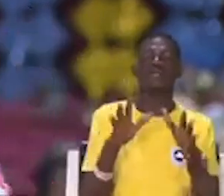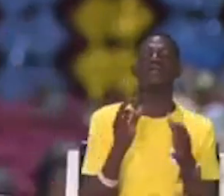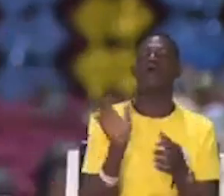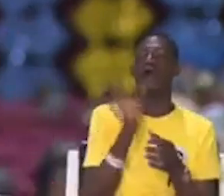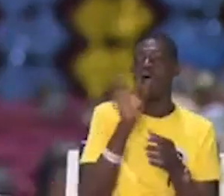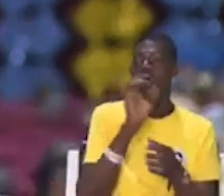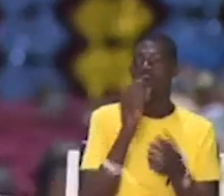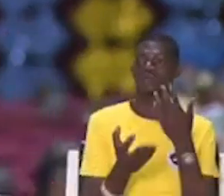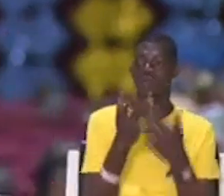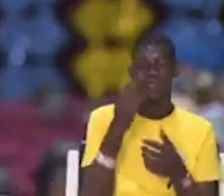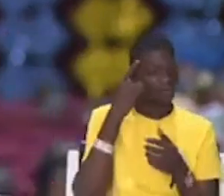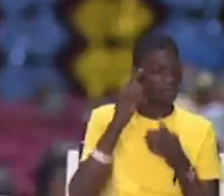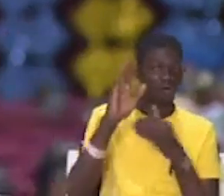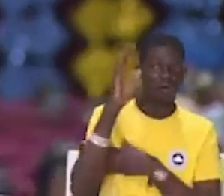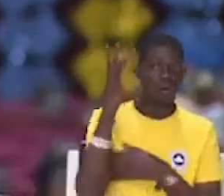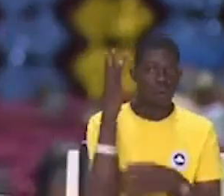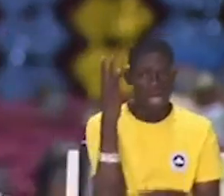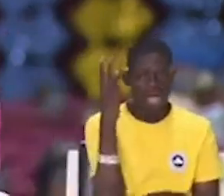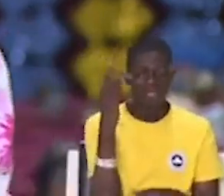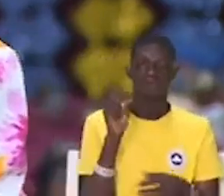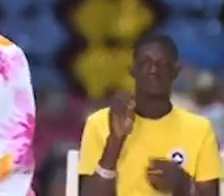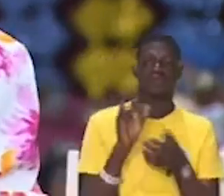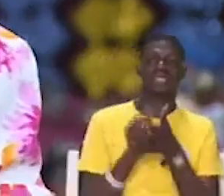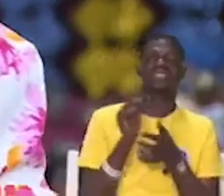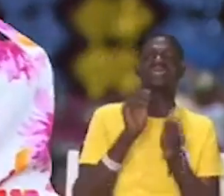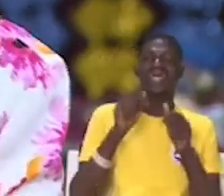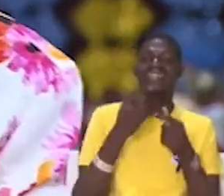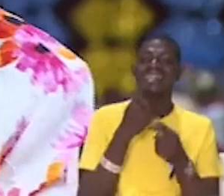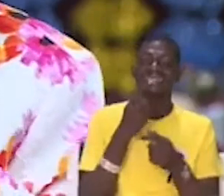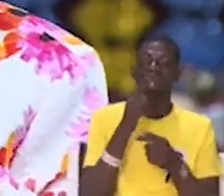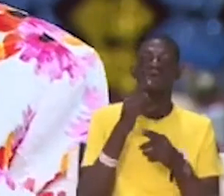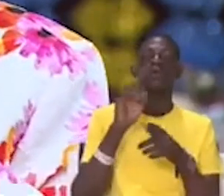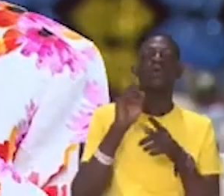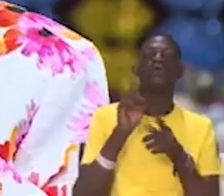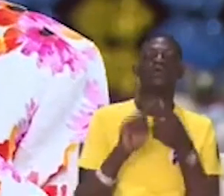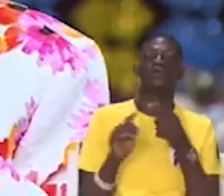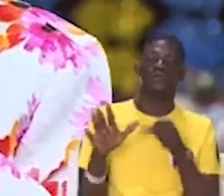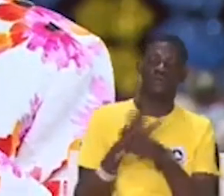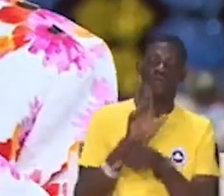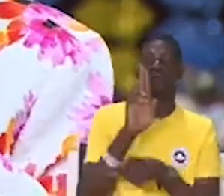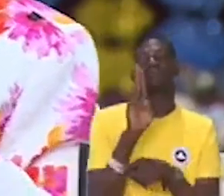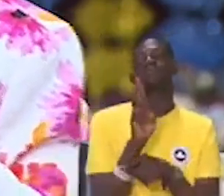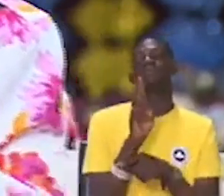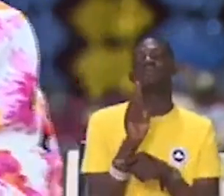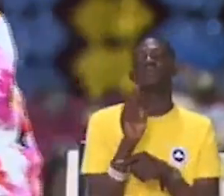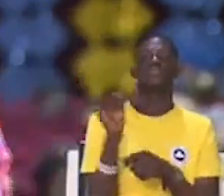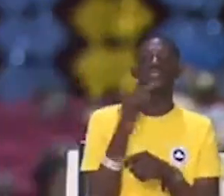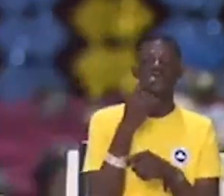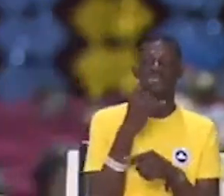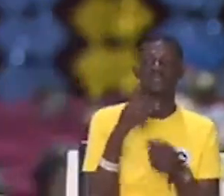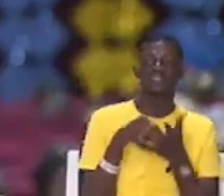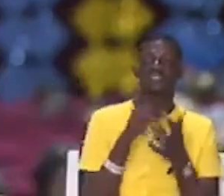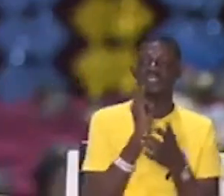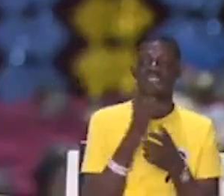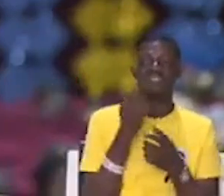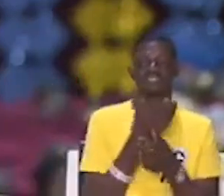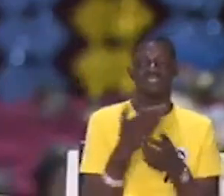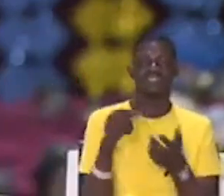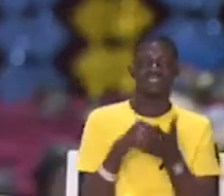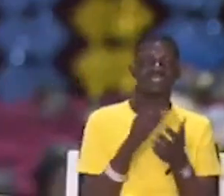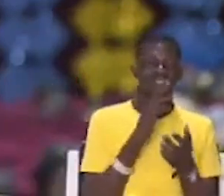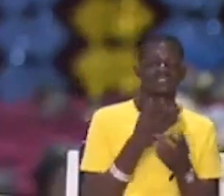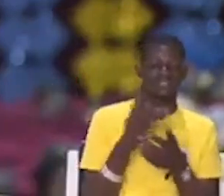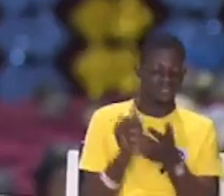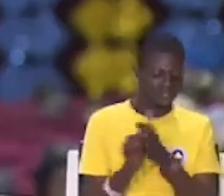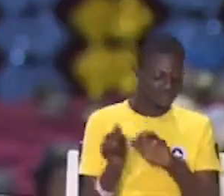fire. Why? So they can tell you where to refuel. They will tell you this and this are